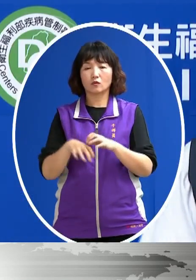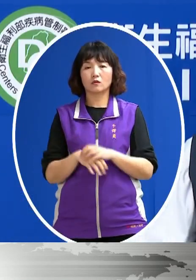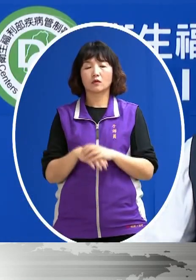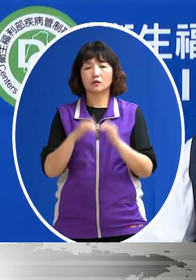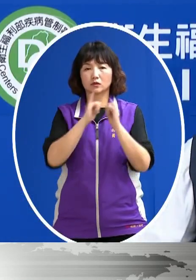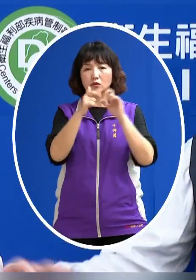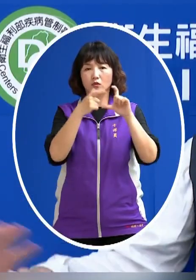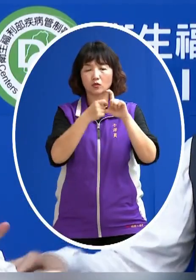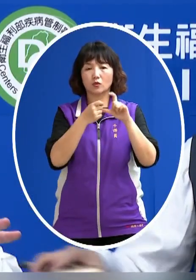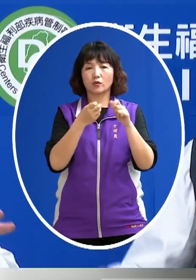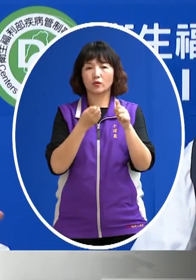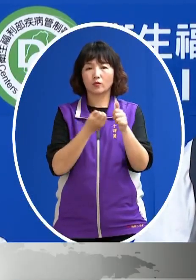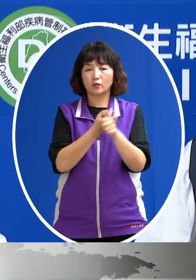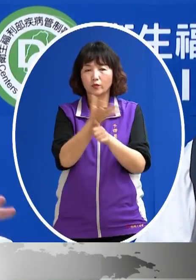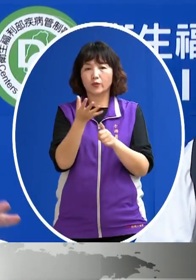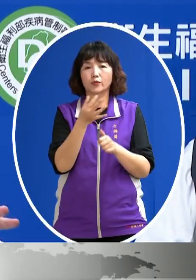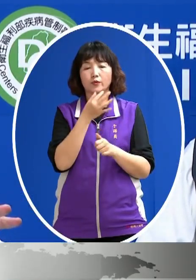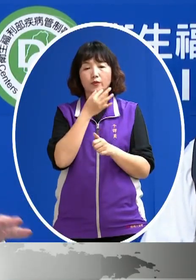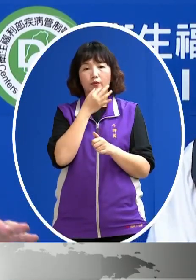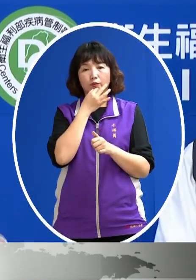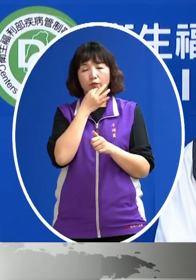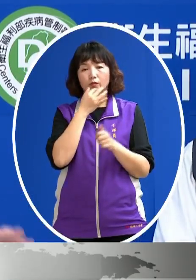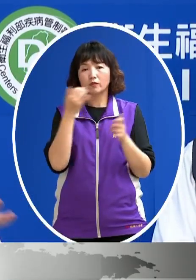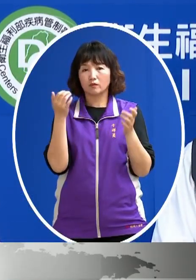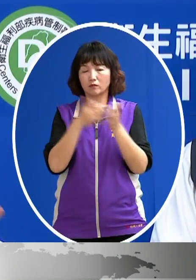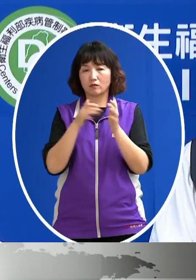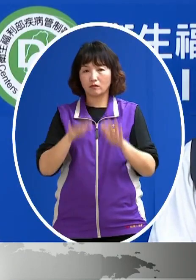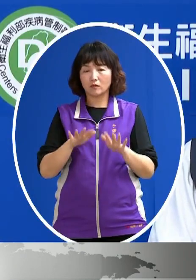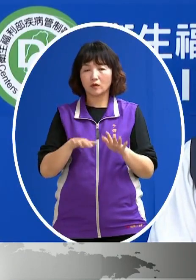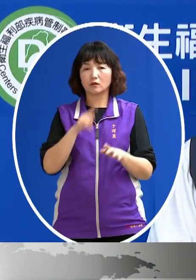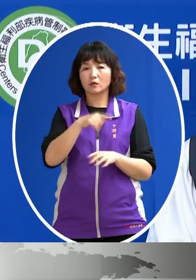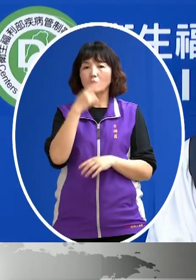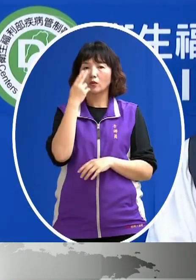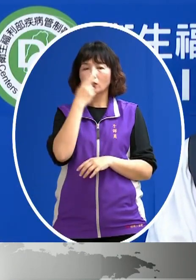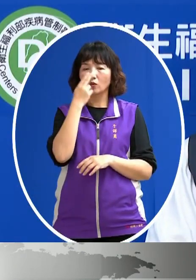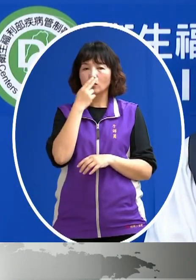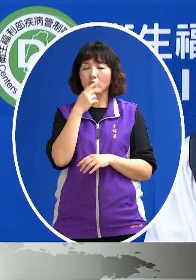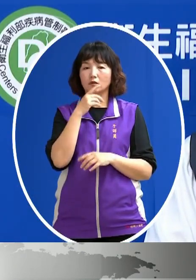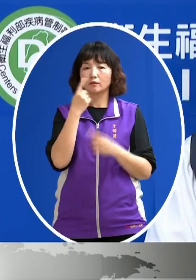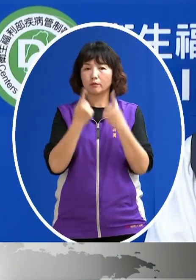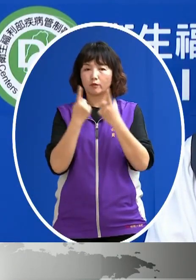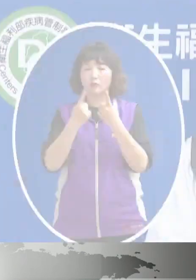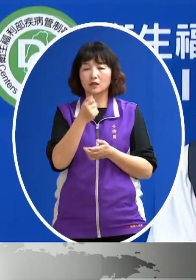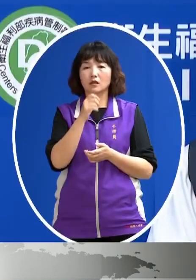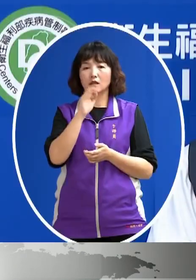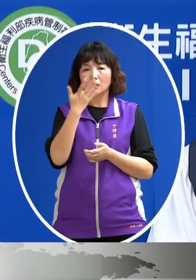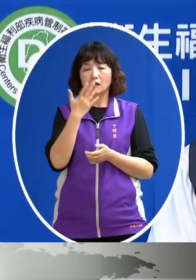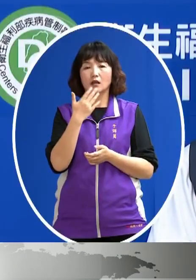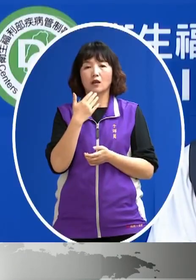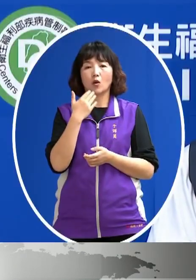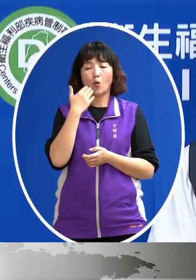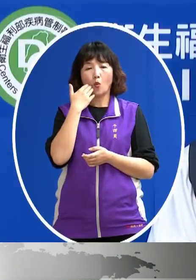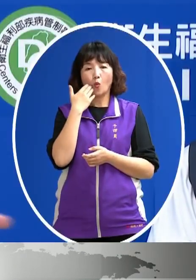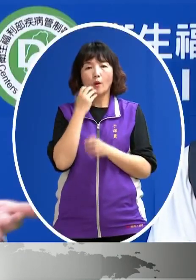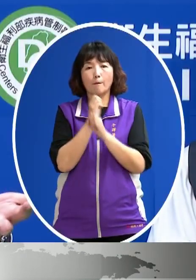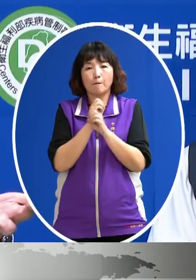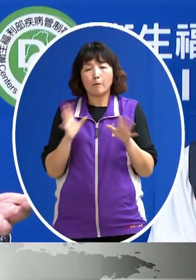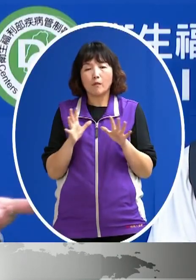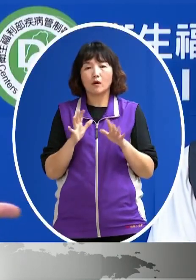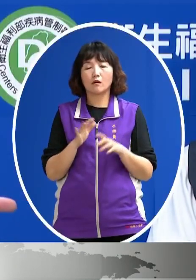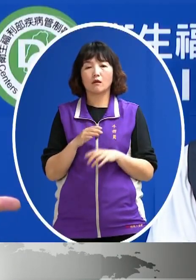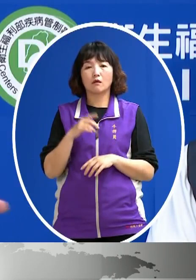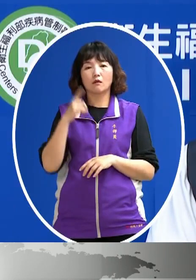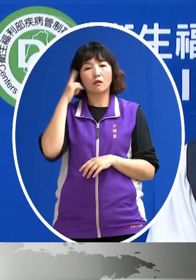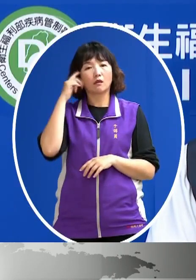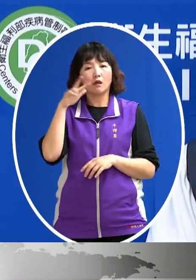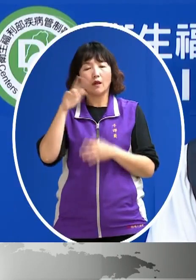Looking at the big picture, right now the risk of community infection is quite low. But as soon as we relax a bit, if there's an outbreak, the